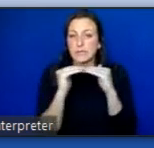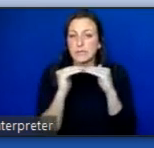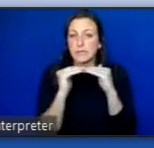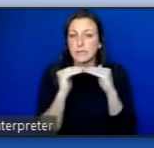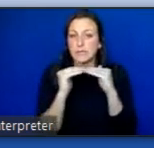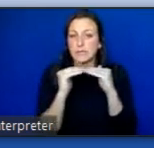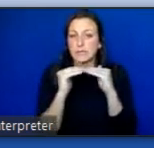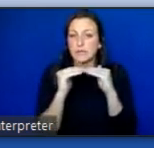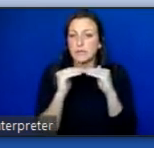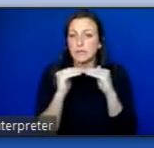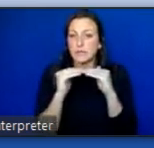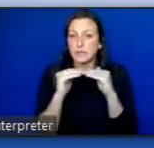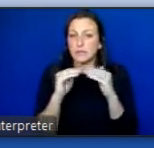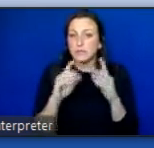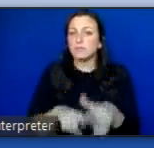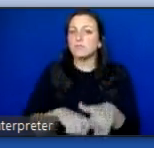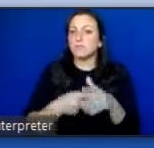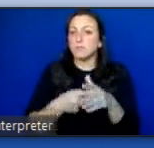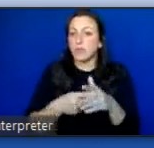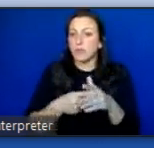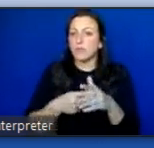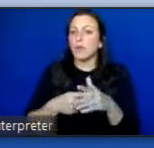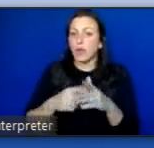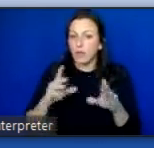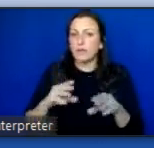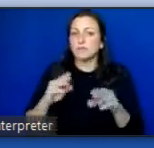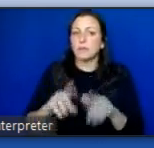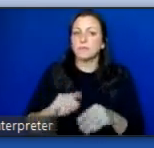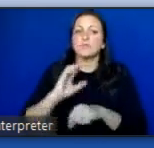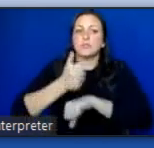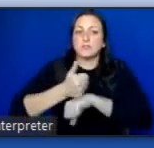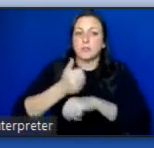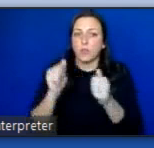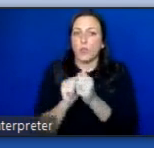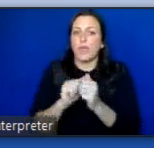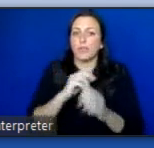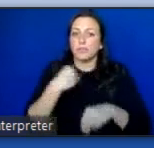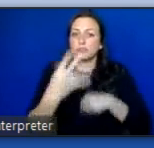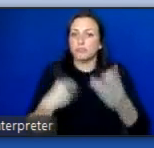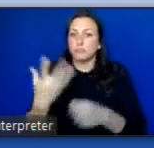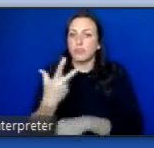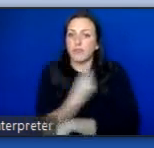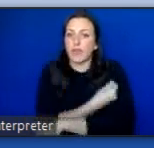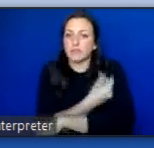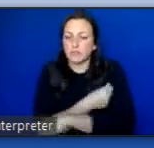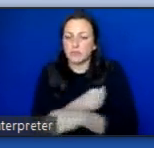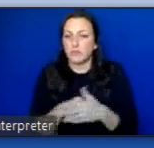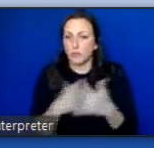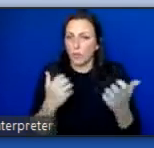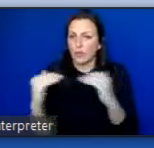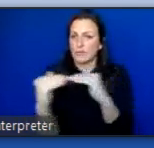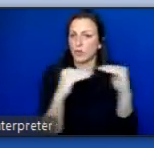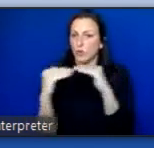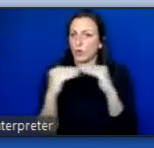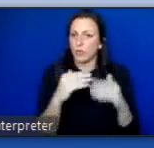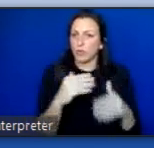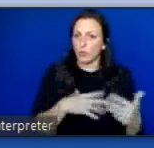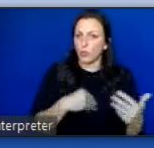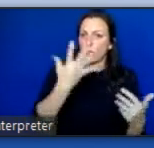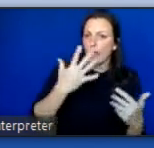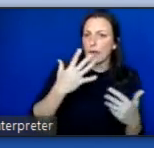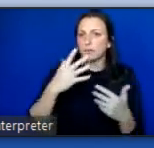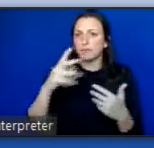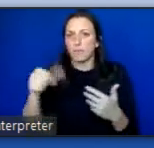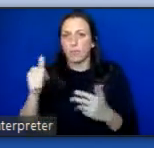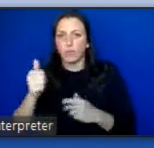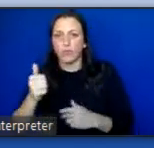the administration of vaccines? And the other question I have is the Catholic Church has issued